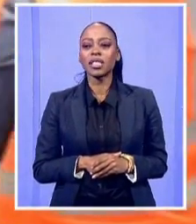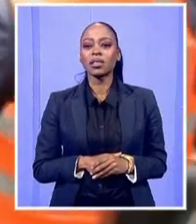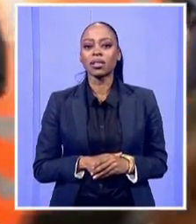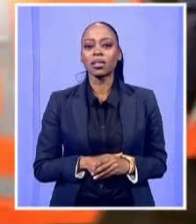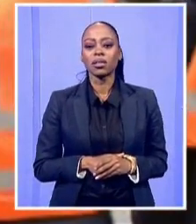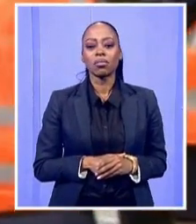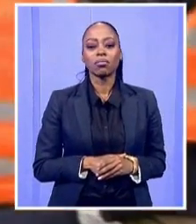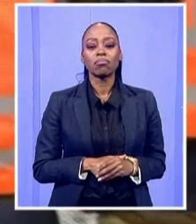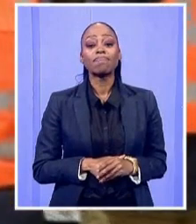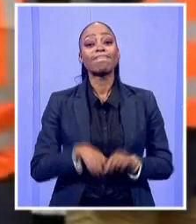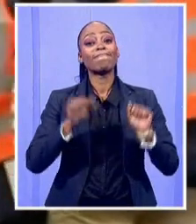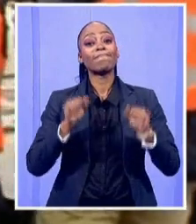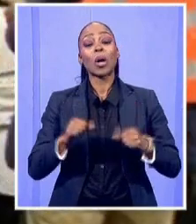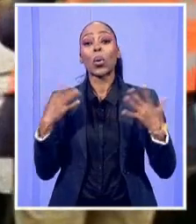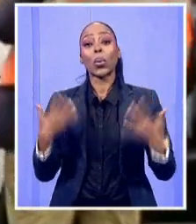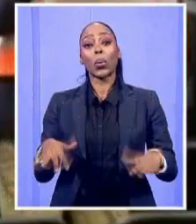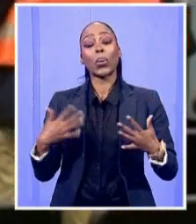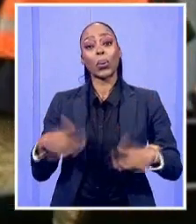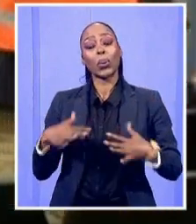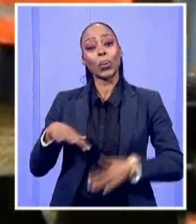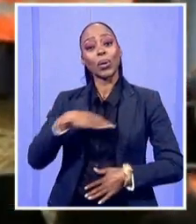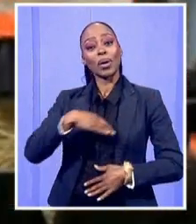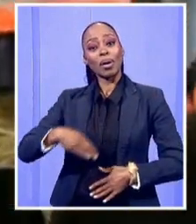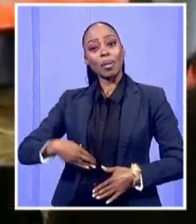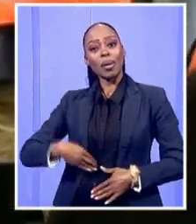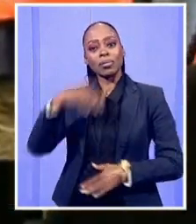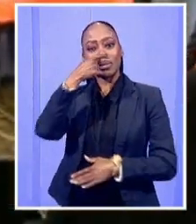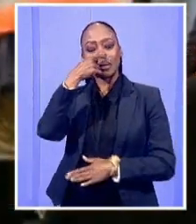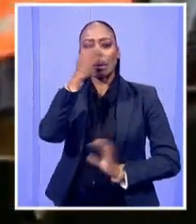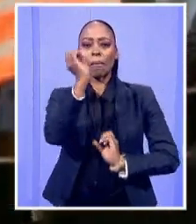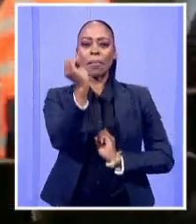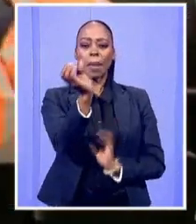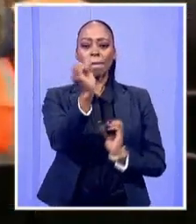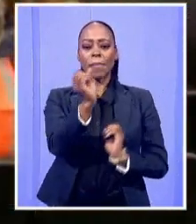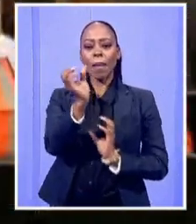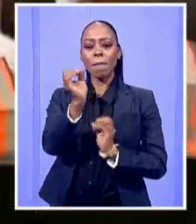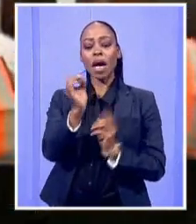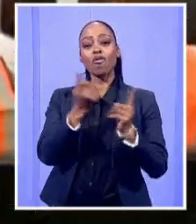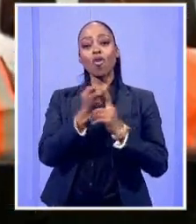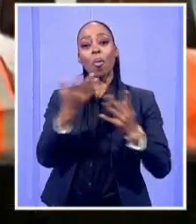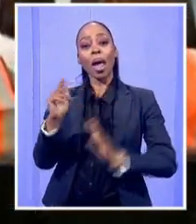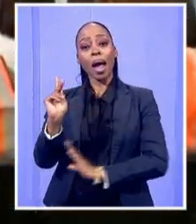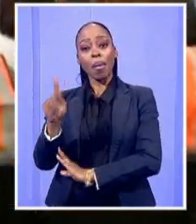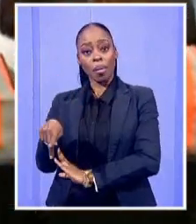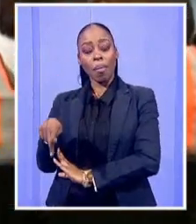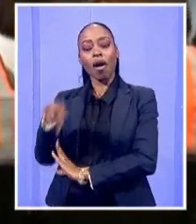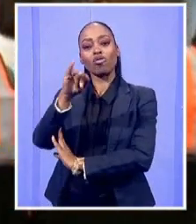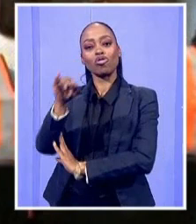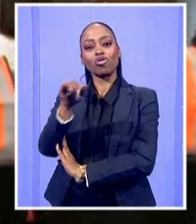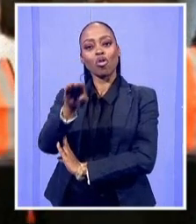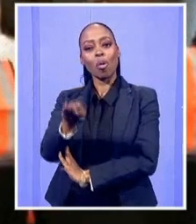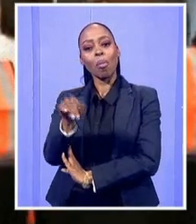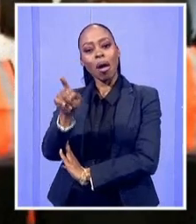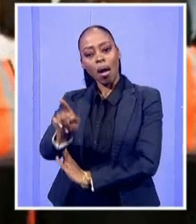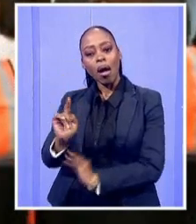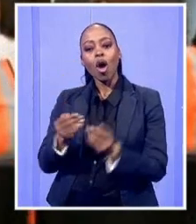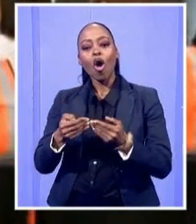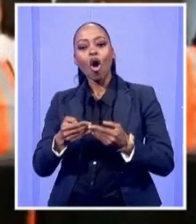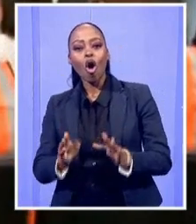Well, that there, President Cyril Ramaphosa speaking live from Kempton Park at the launch